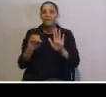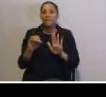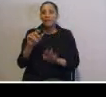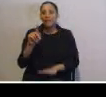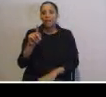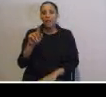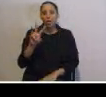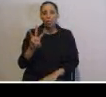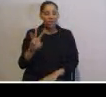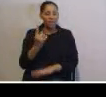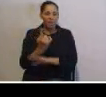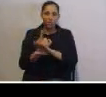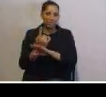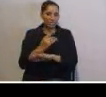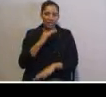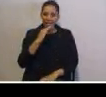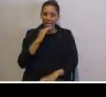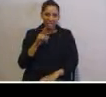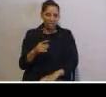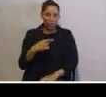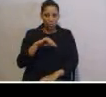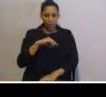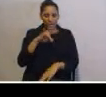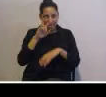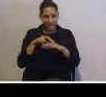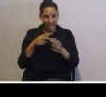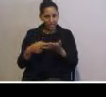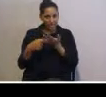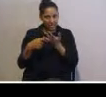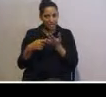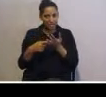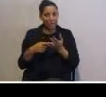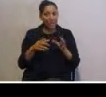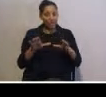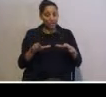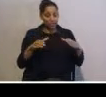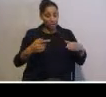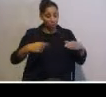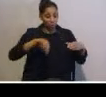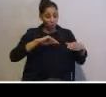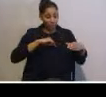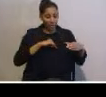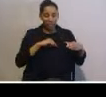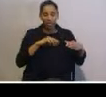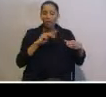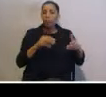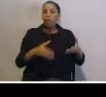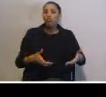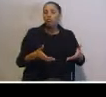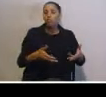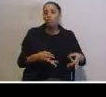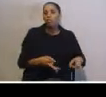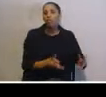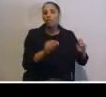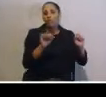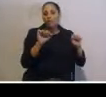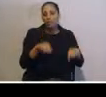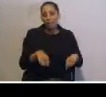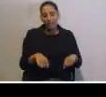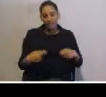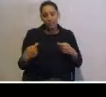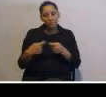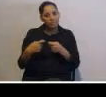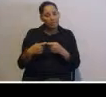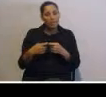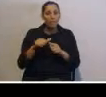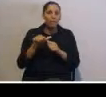enough. We need to be discussing as a sector also what kind of models can create subsidies that gives people, better